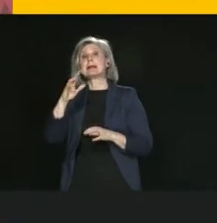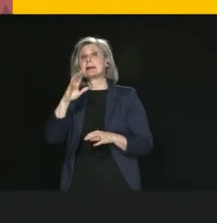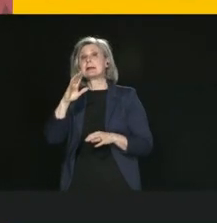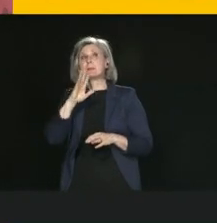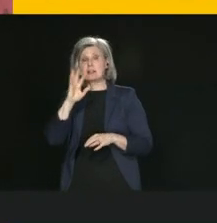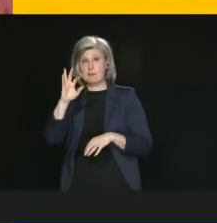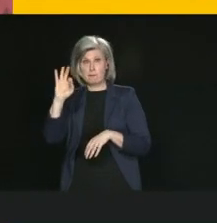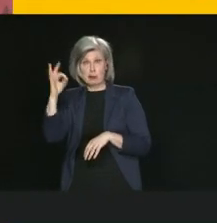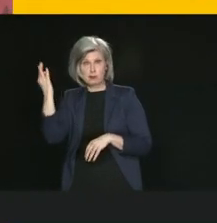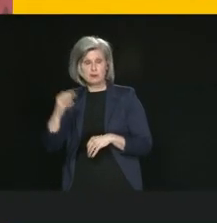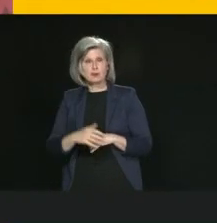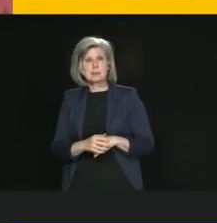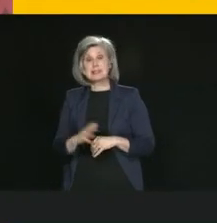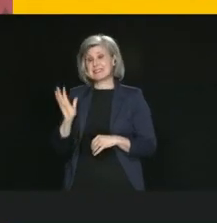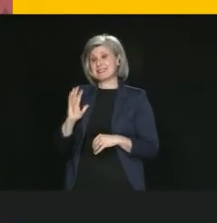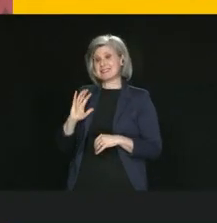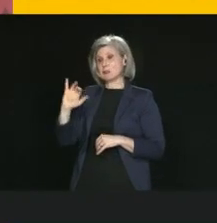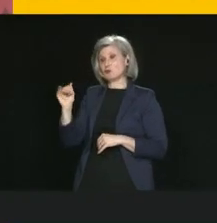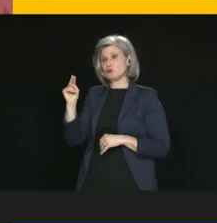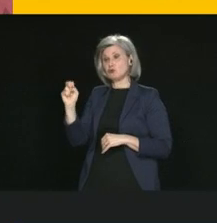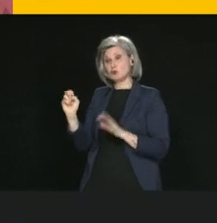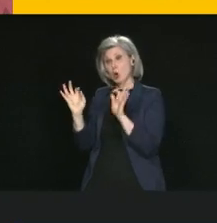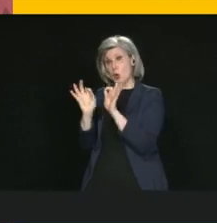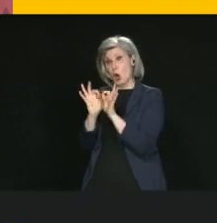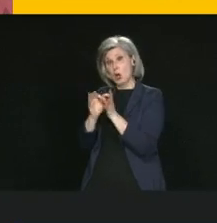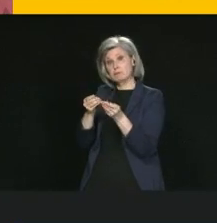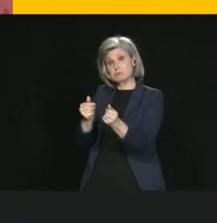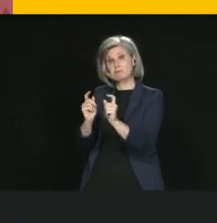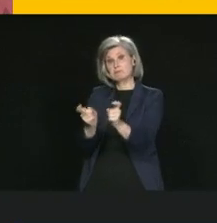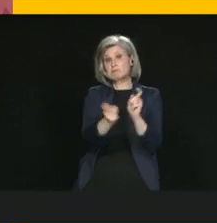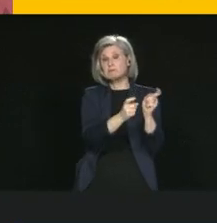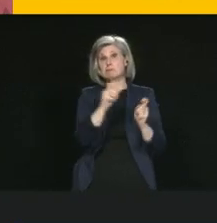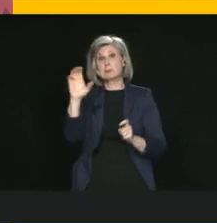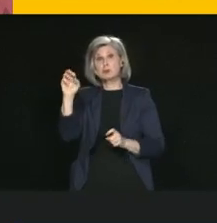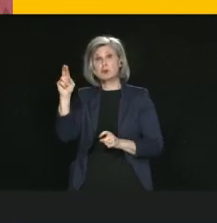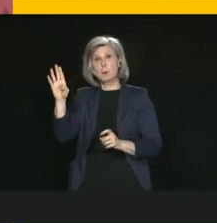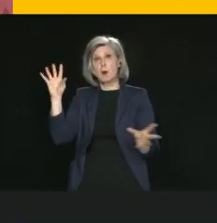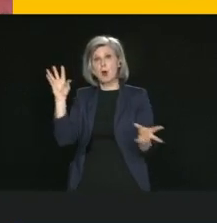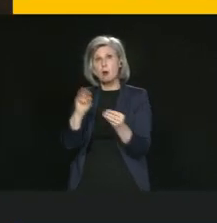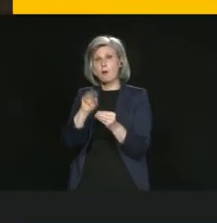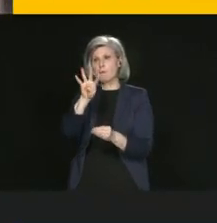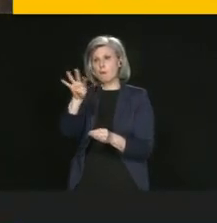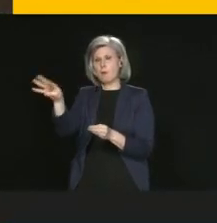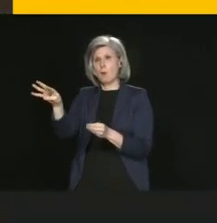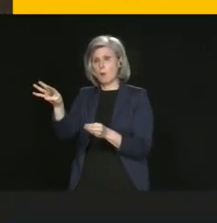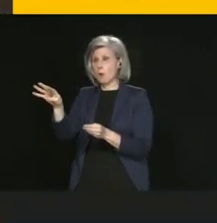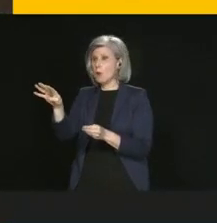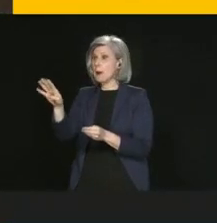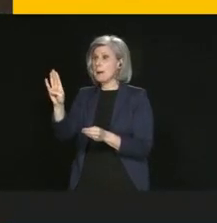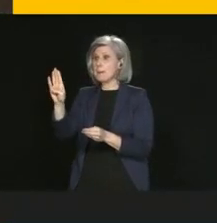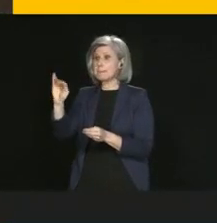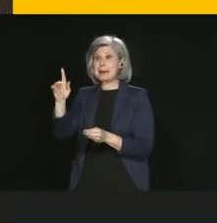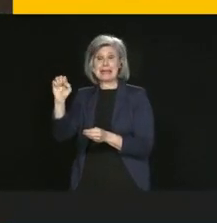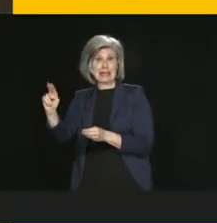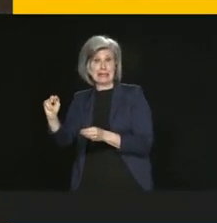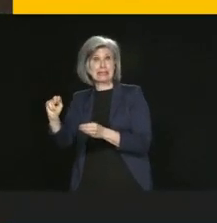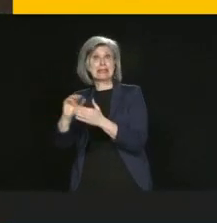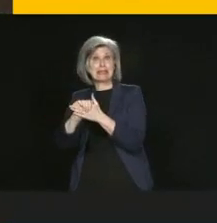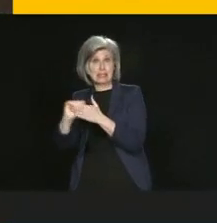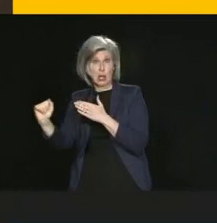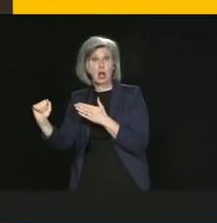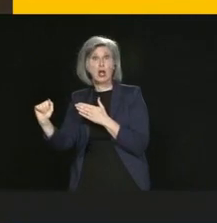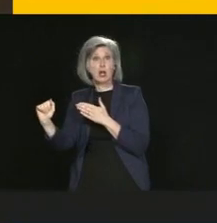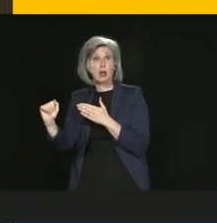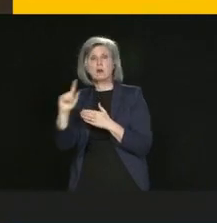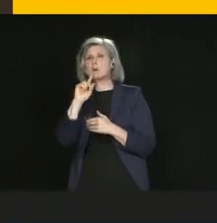peu près au plus haut, c'était à peu près at its highest, it represented $17 billion per month. As my colleague said, things are changing.